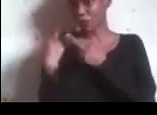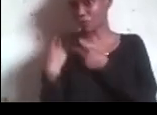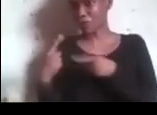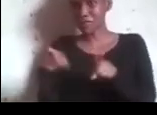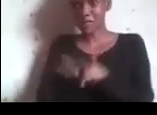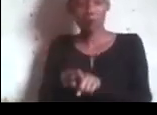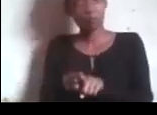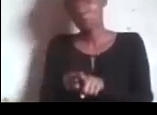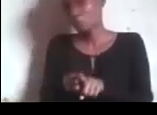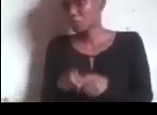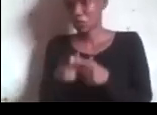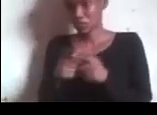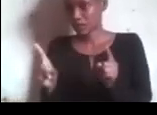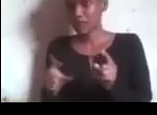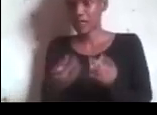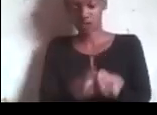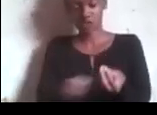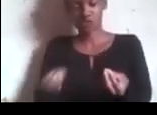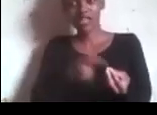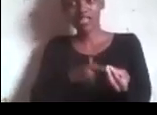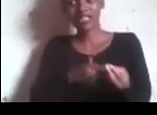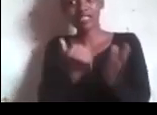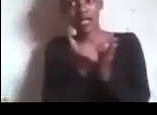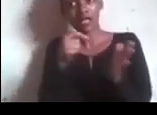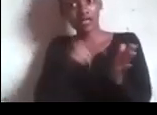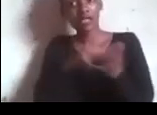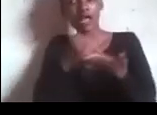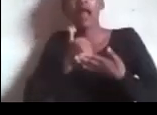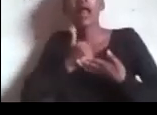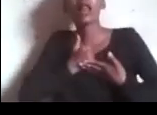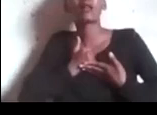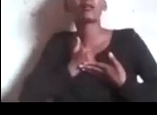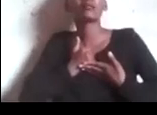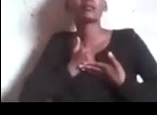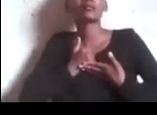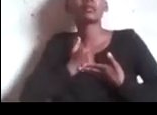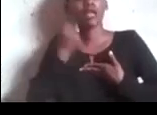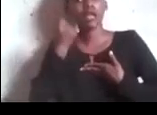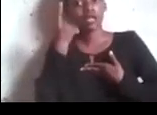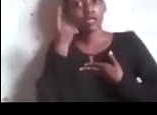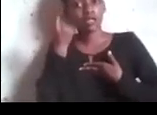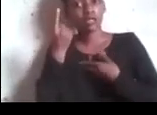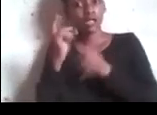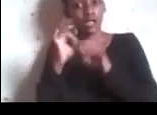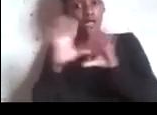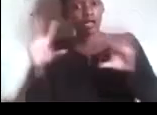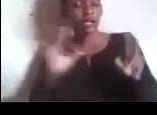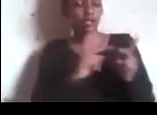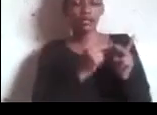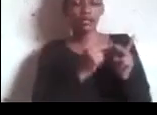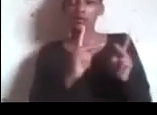the Children's Act, it helps us to understand those differences.